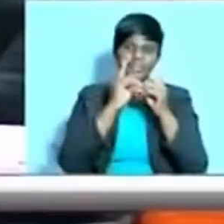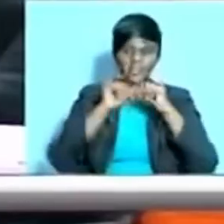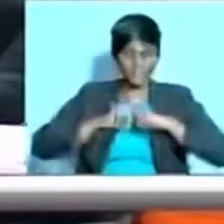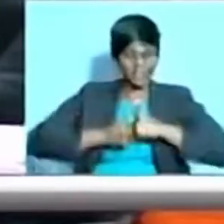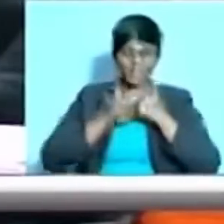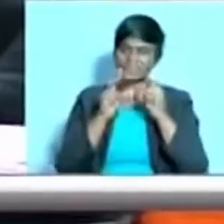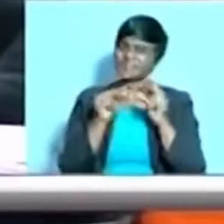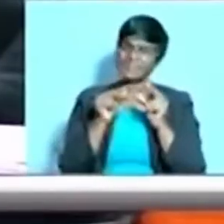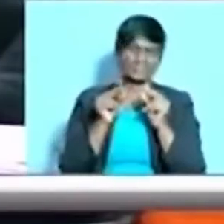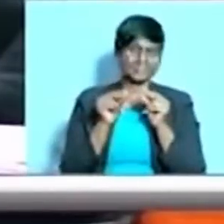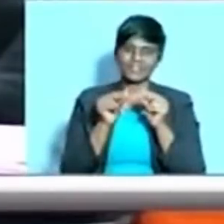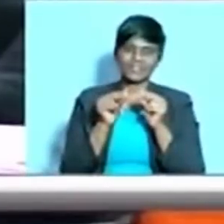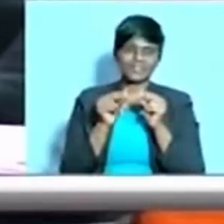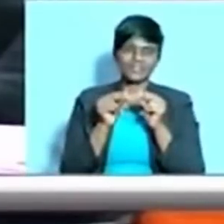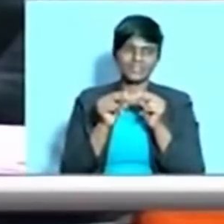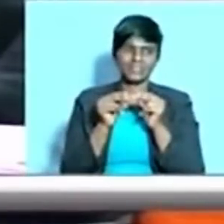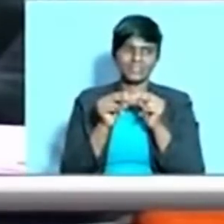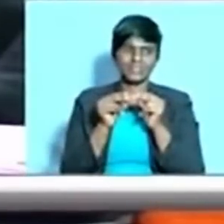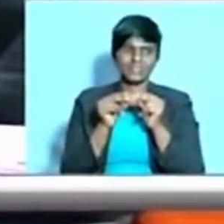ourselves.